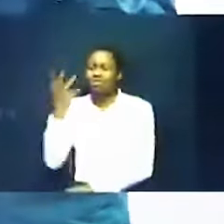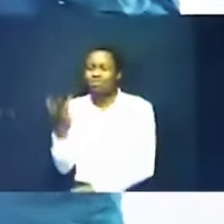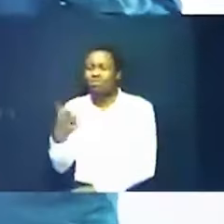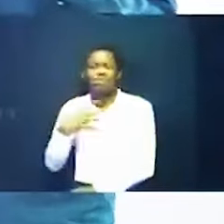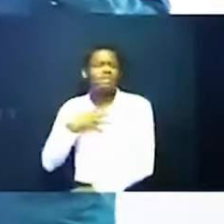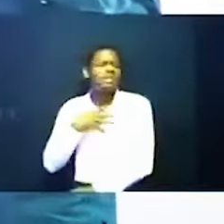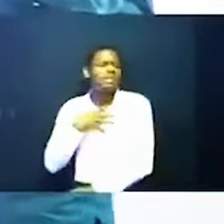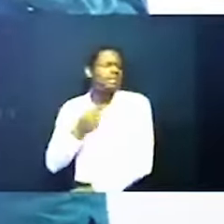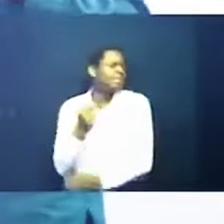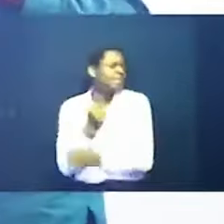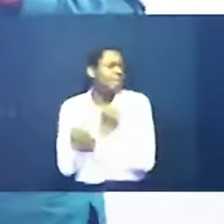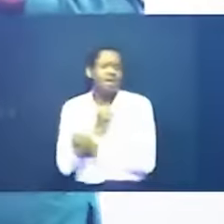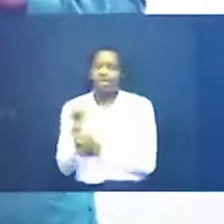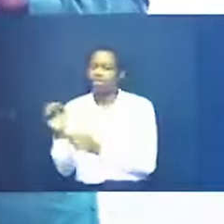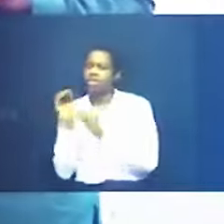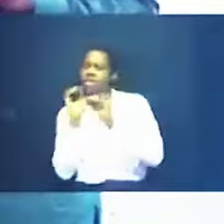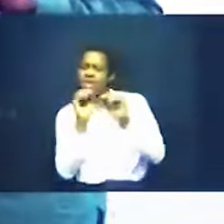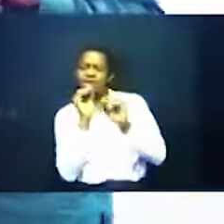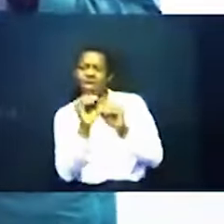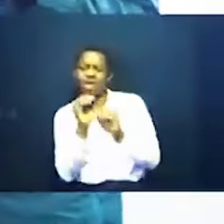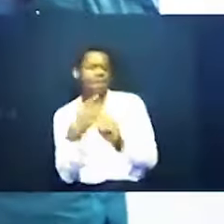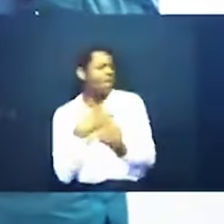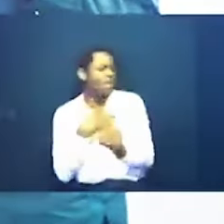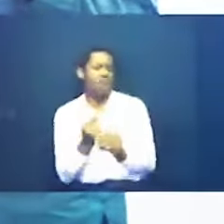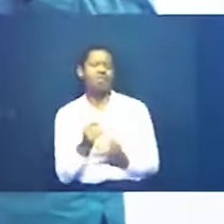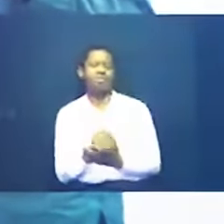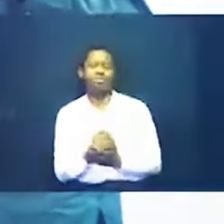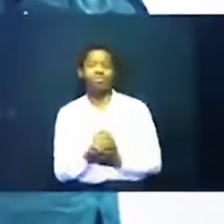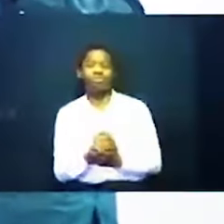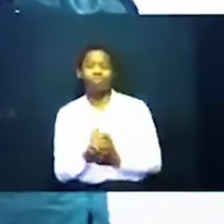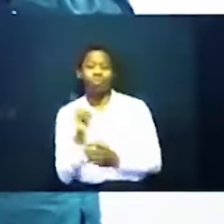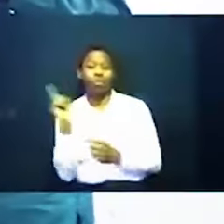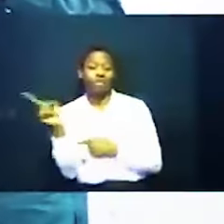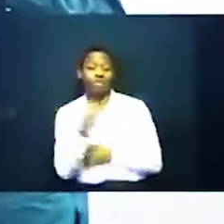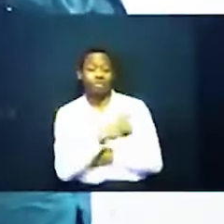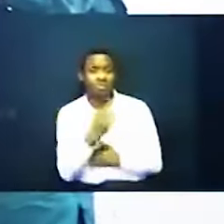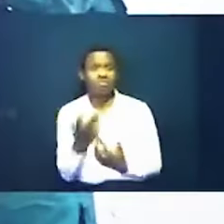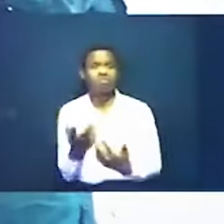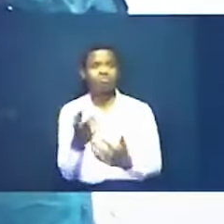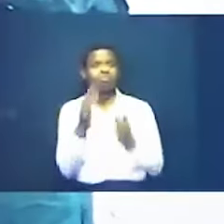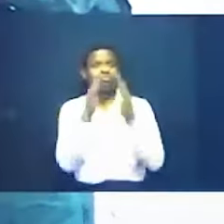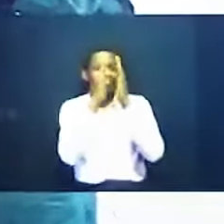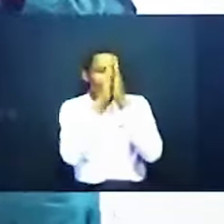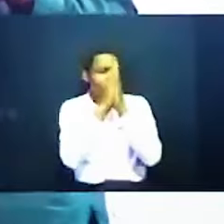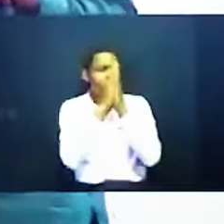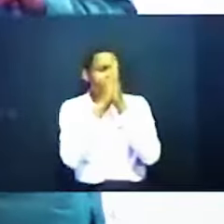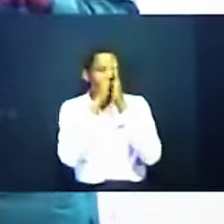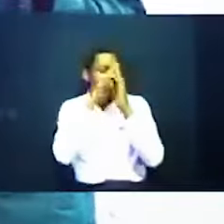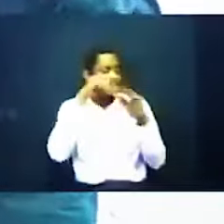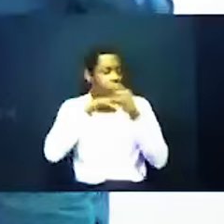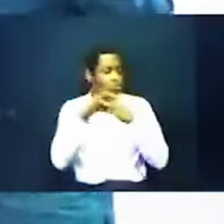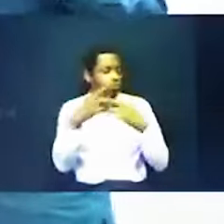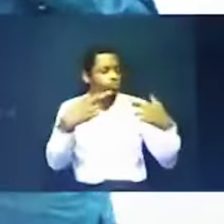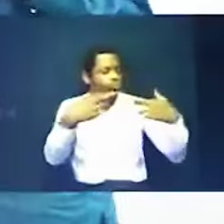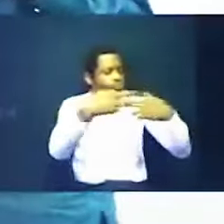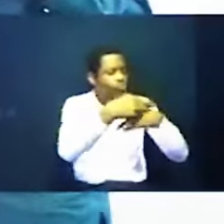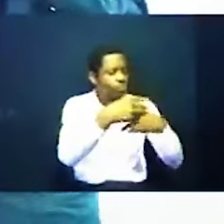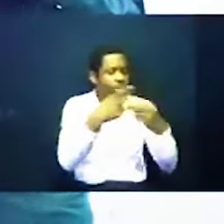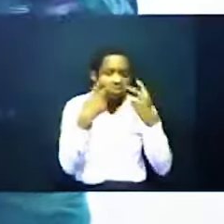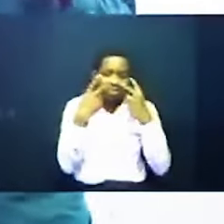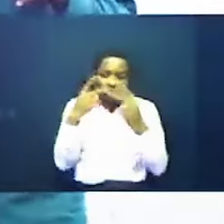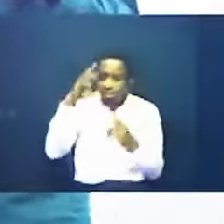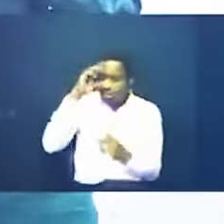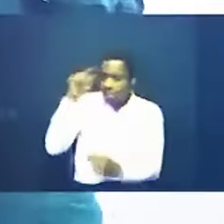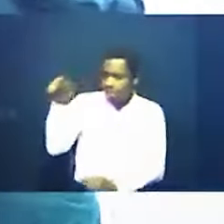in church. And then one day we were praying in a room, and then we saw this brother passing. Now, Dakro, yeah, bomb pie, what